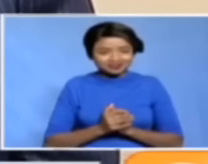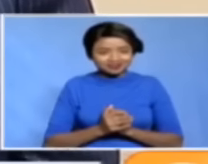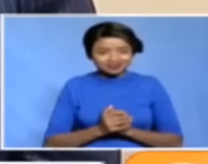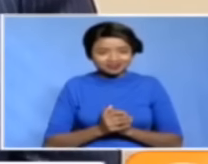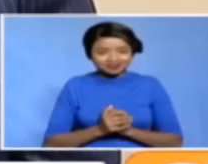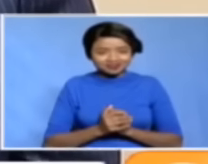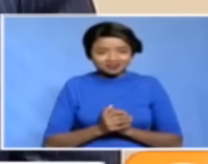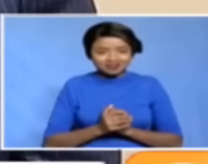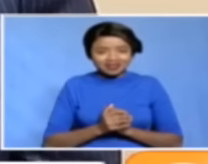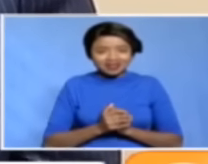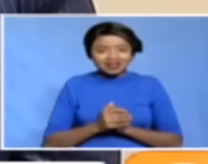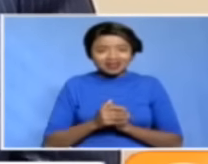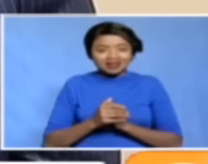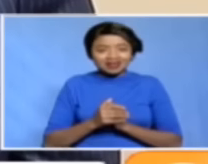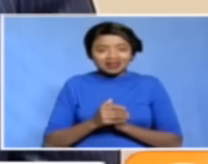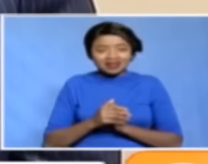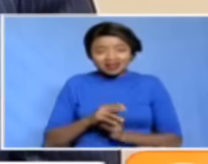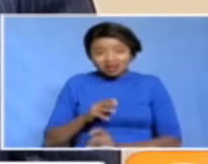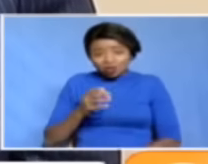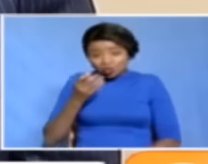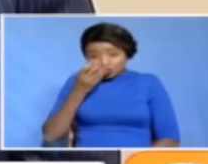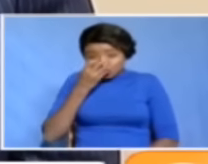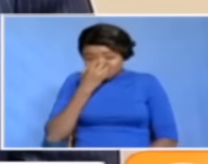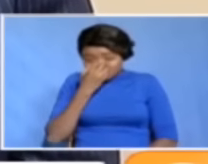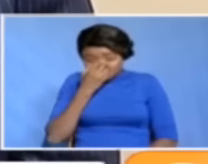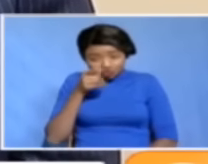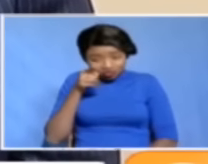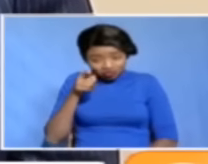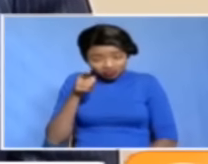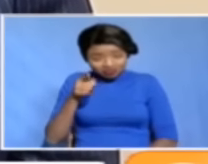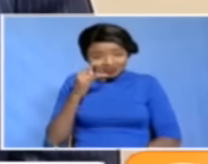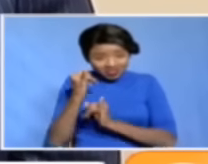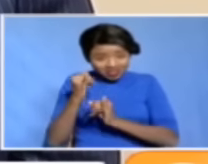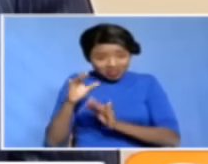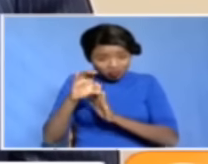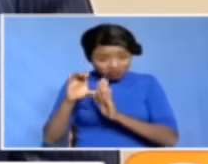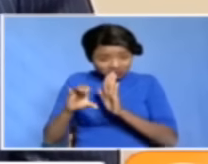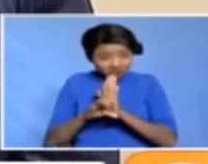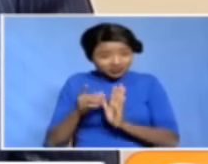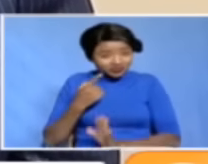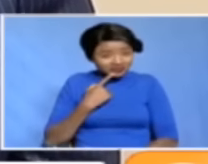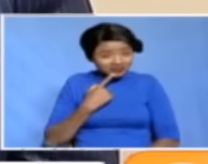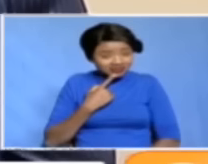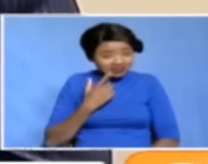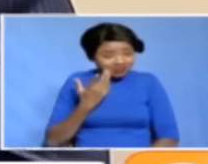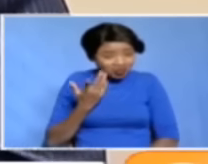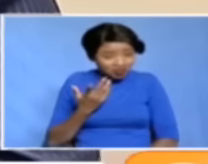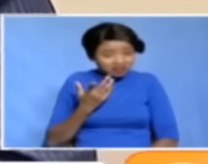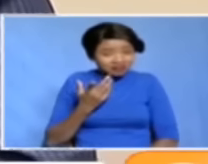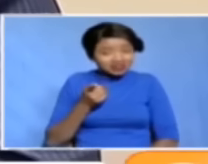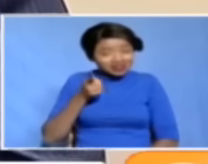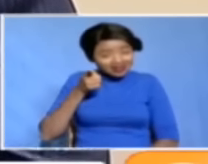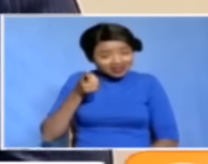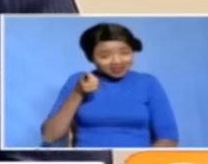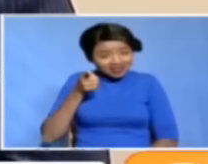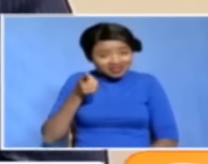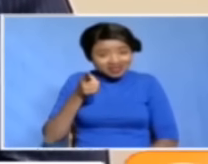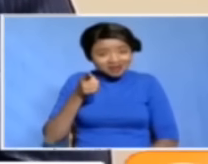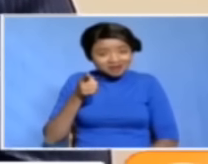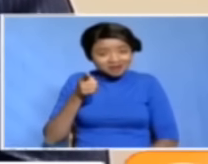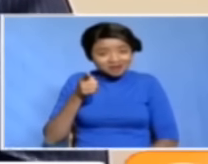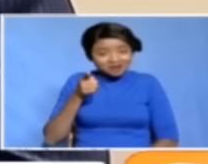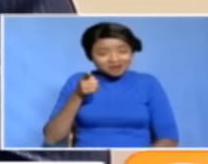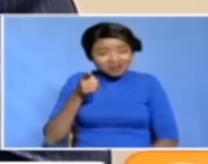president, under the new constitution, 2010, falls within what we call the